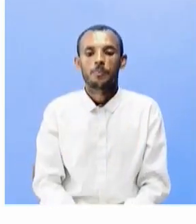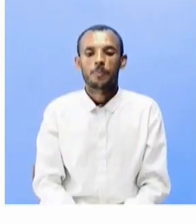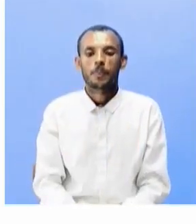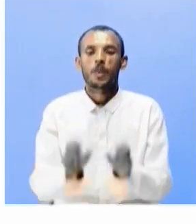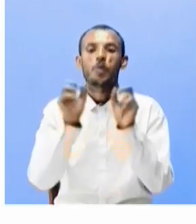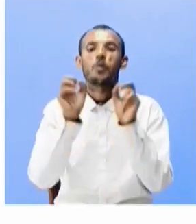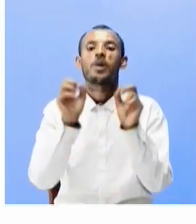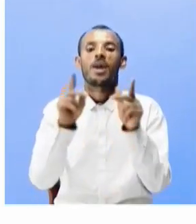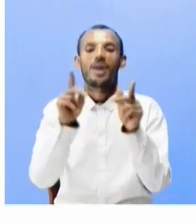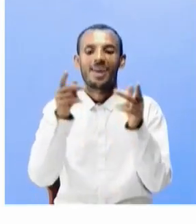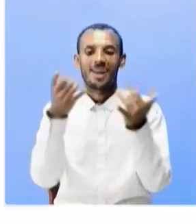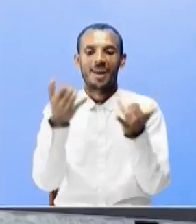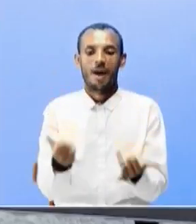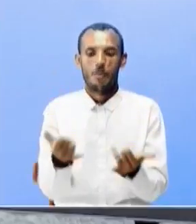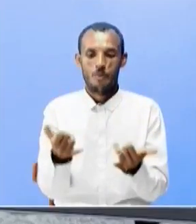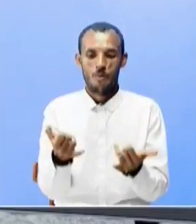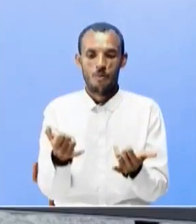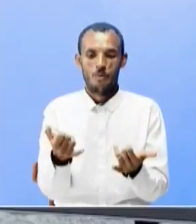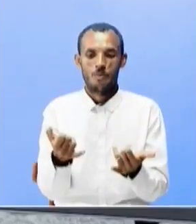Okay, now,